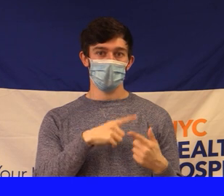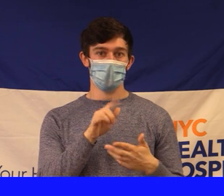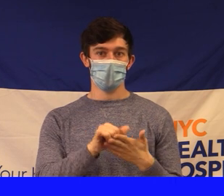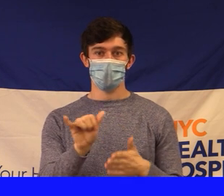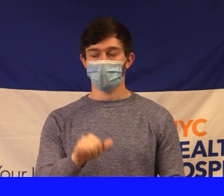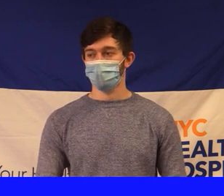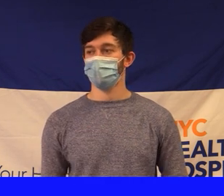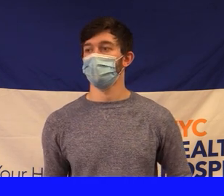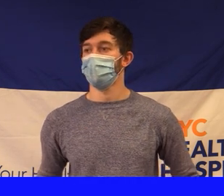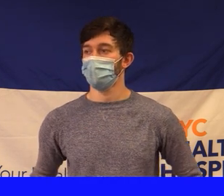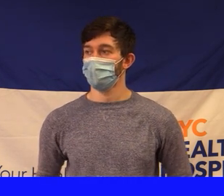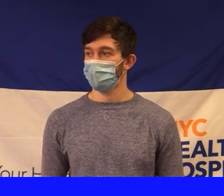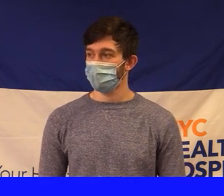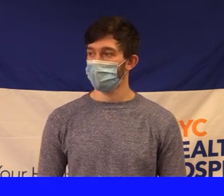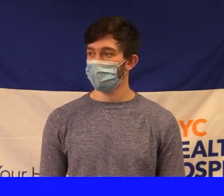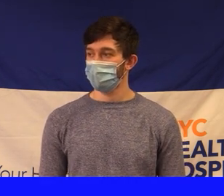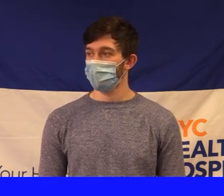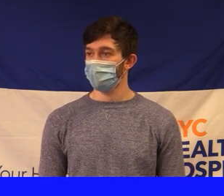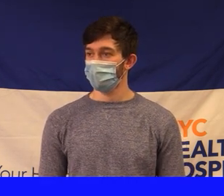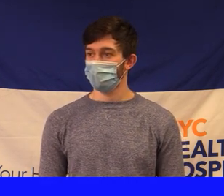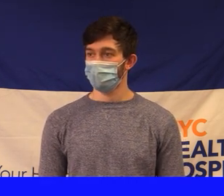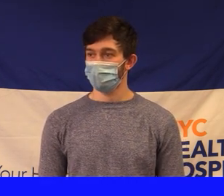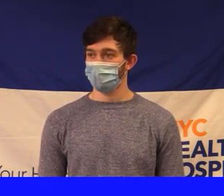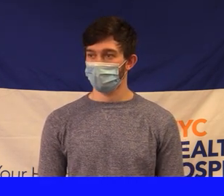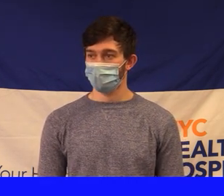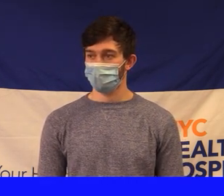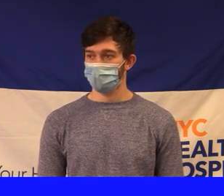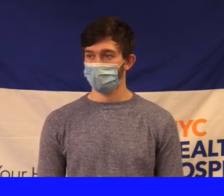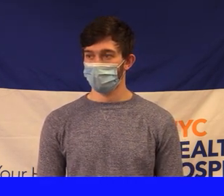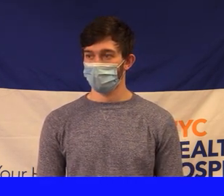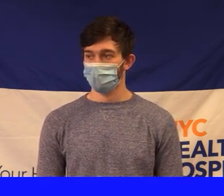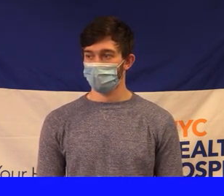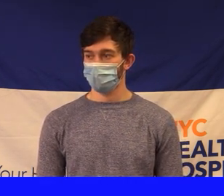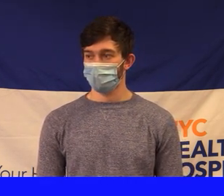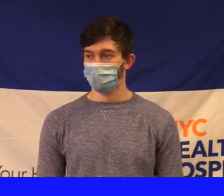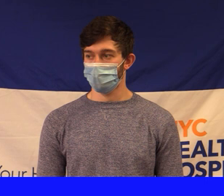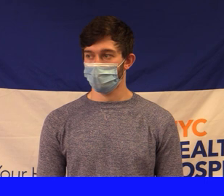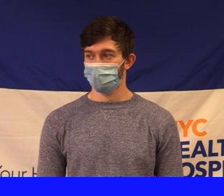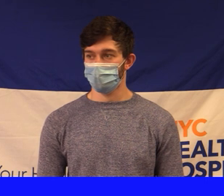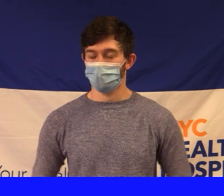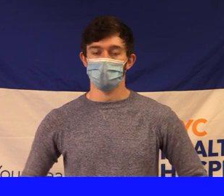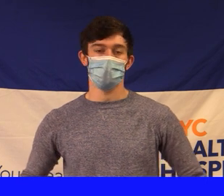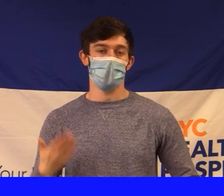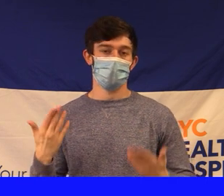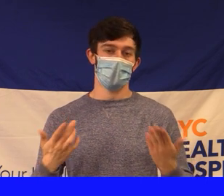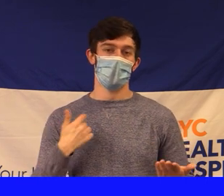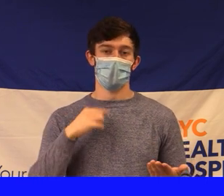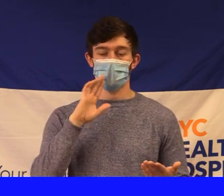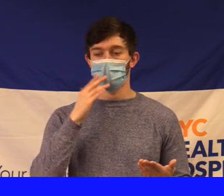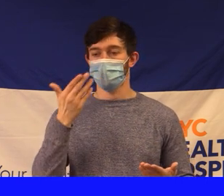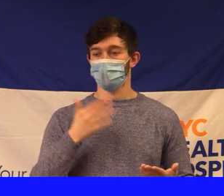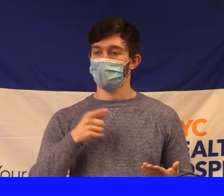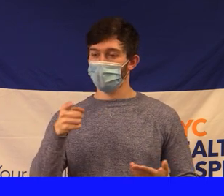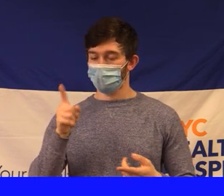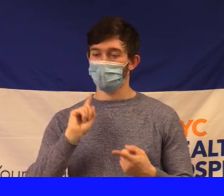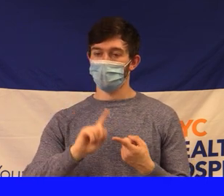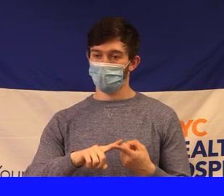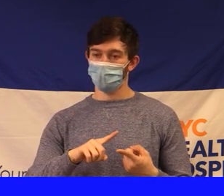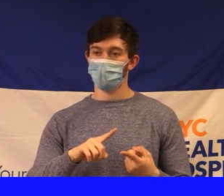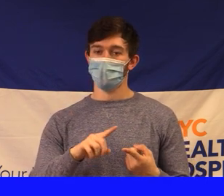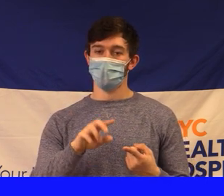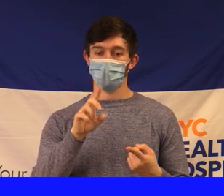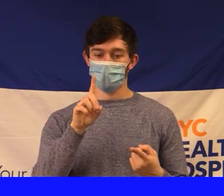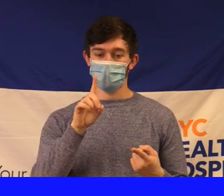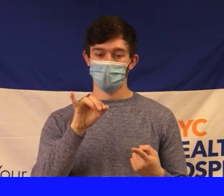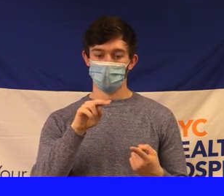Absolutely, happy to do that. And I think, I may introduce you to one of our other transport stars around the system,